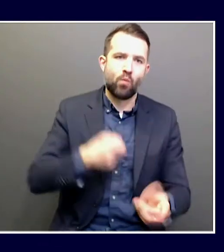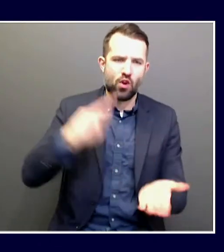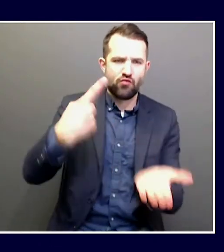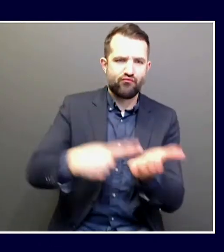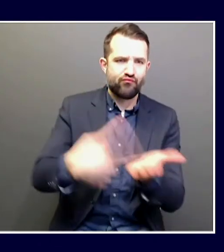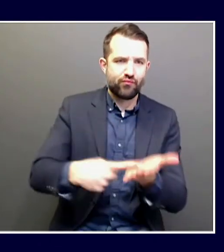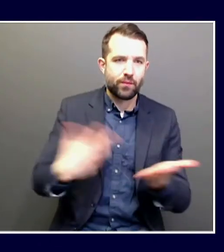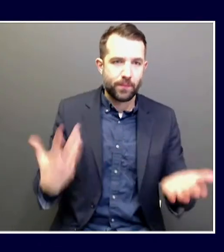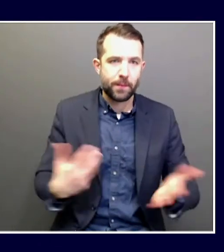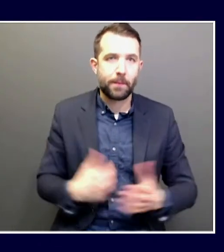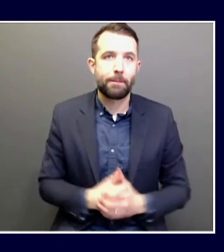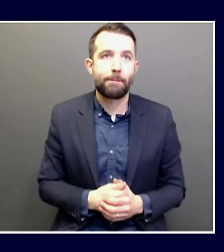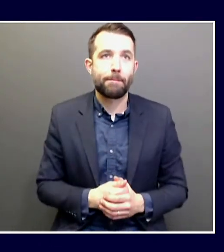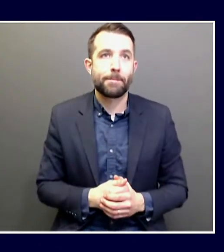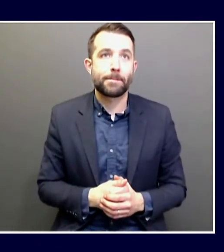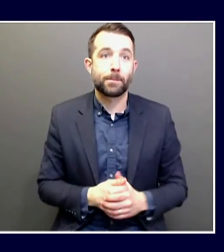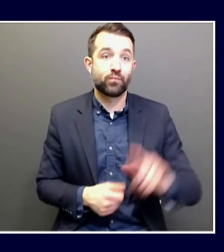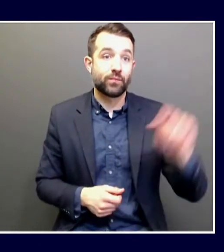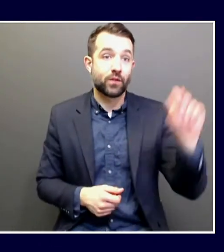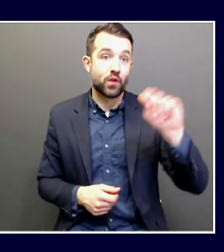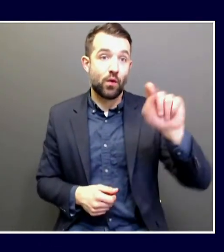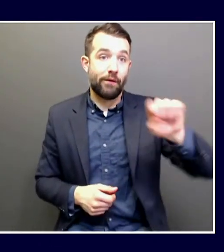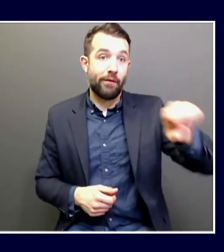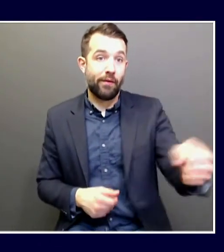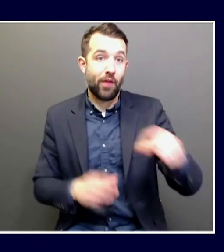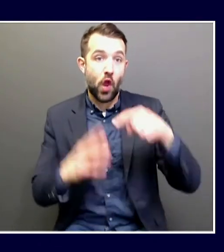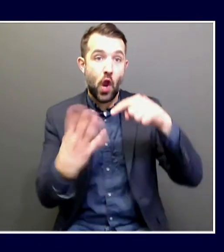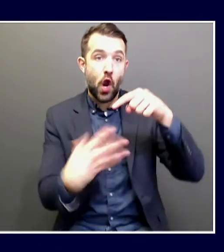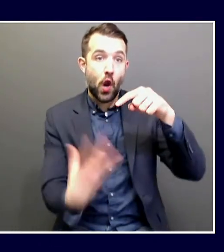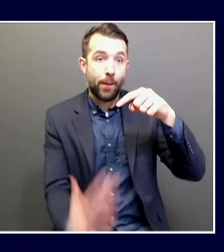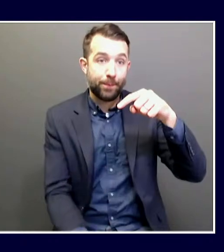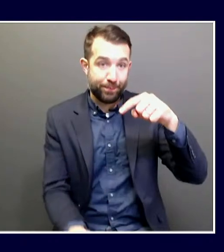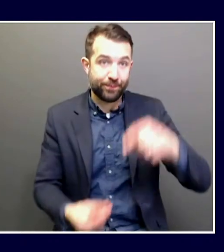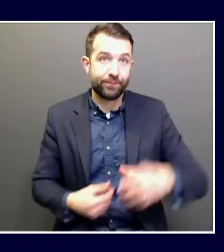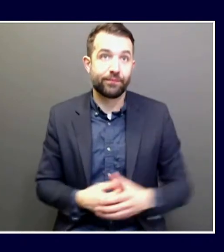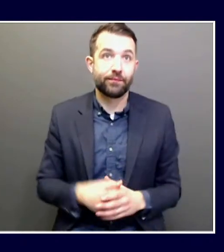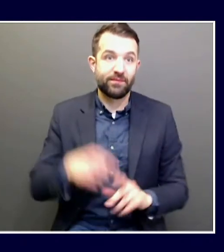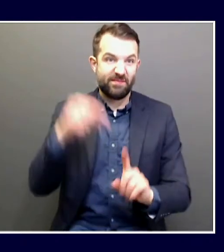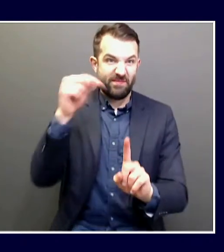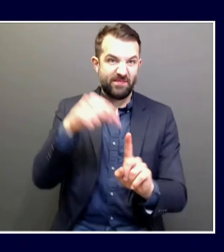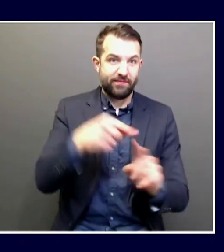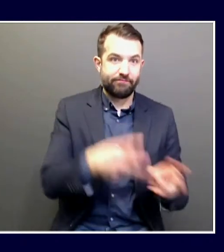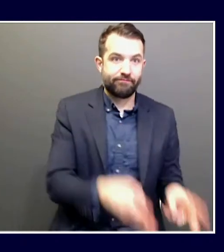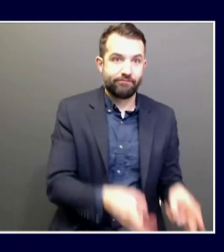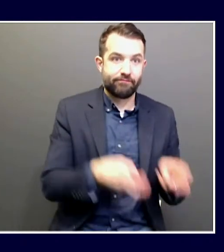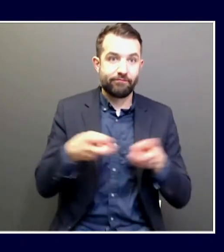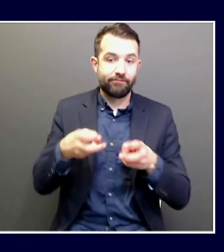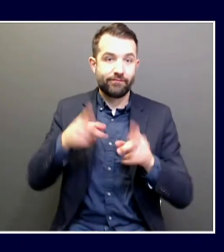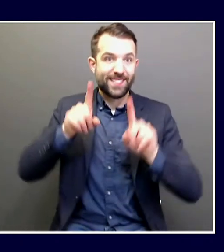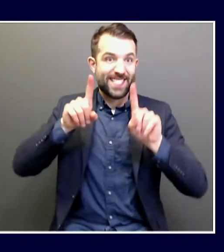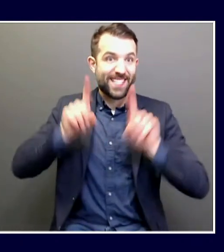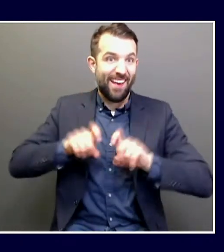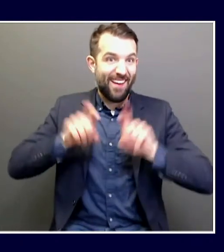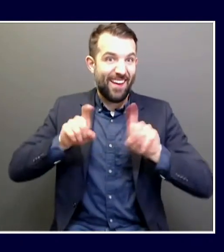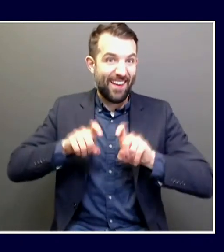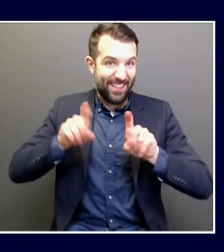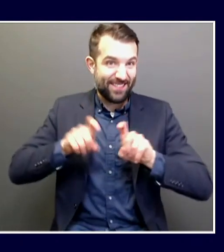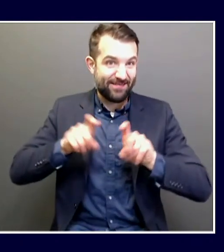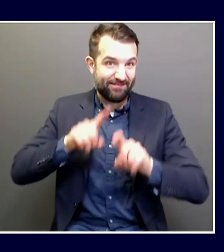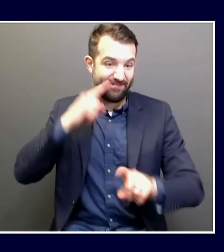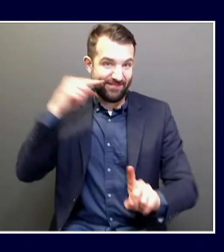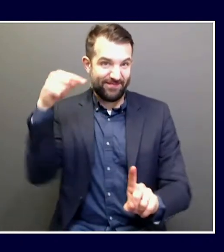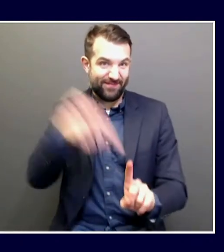that daily case rates are not the principal metric of the pandemic at this point. So what metrics do